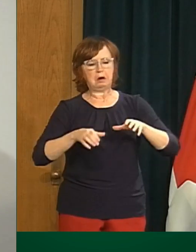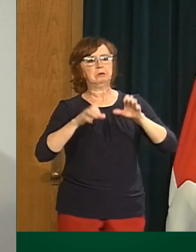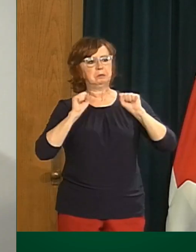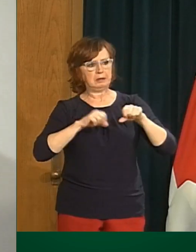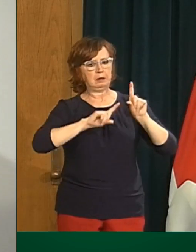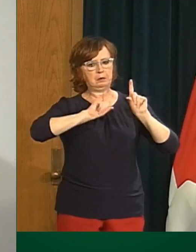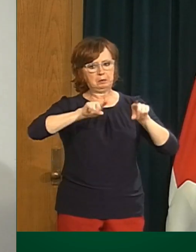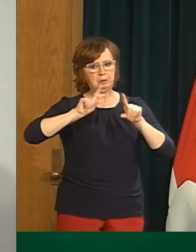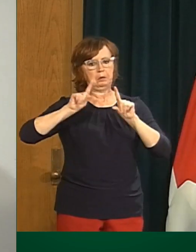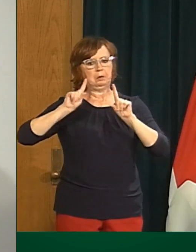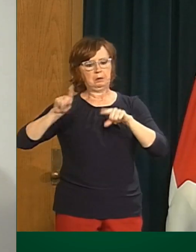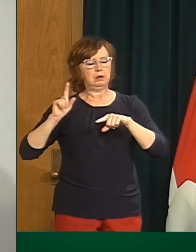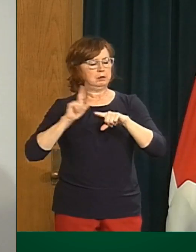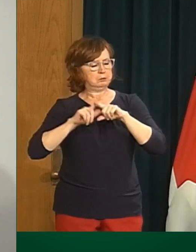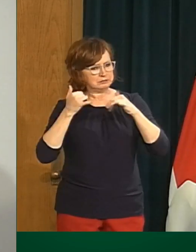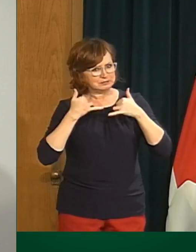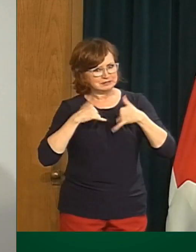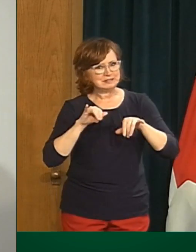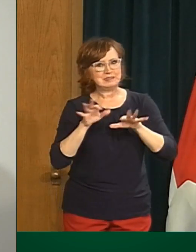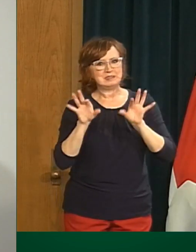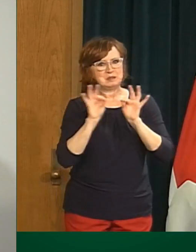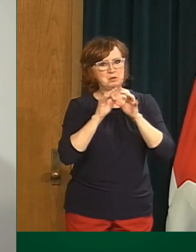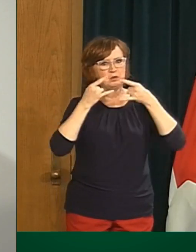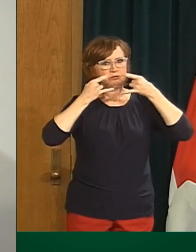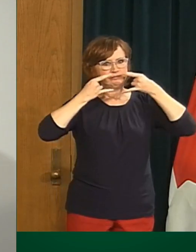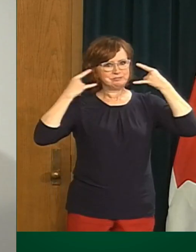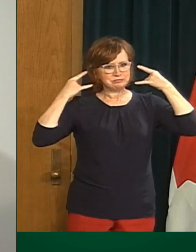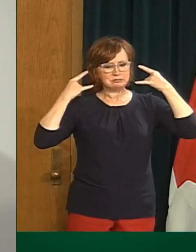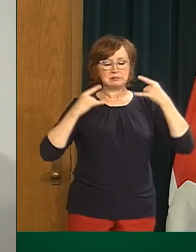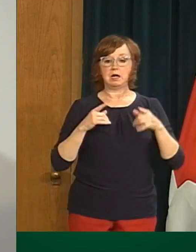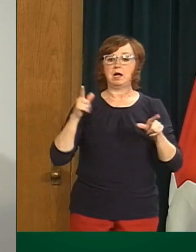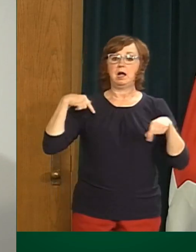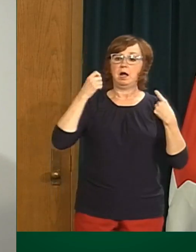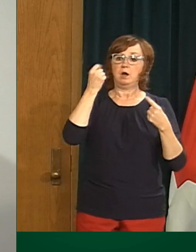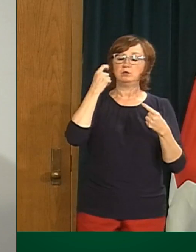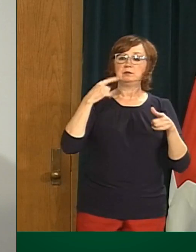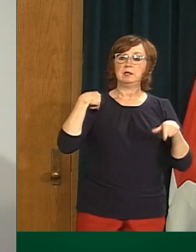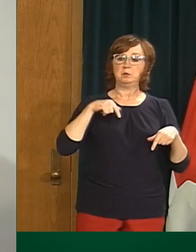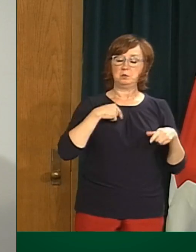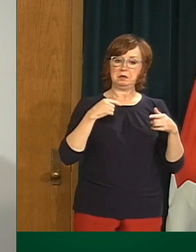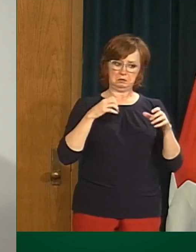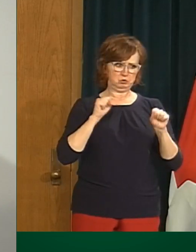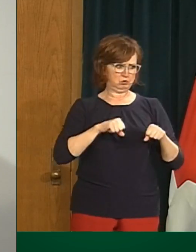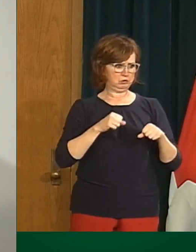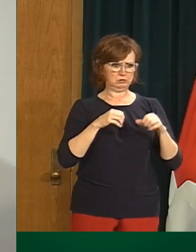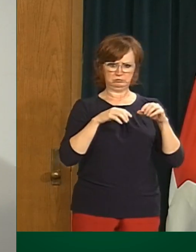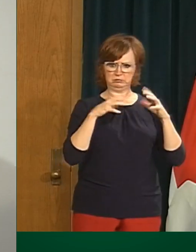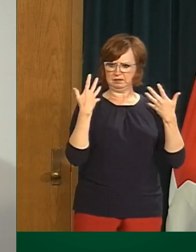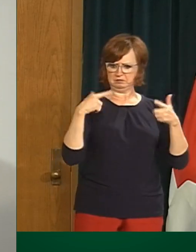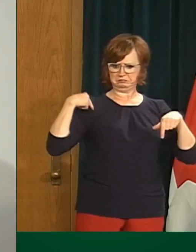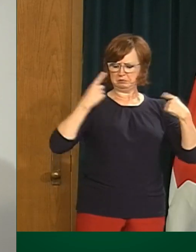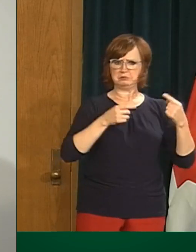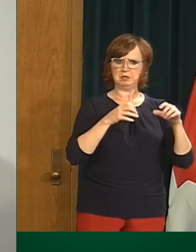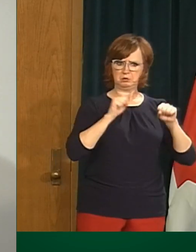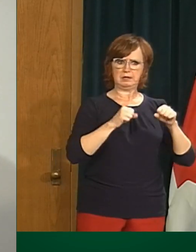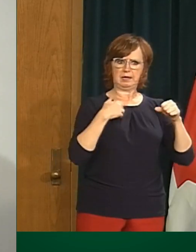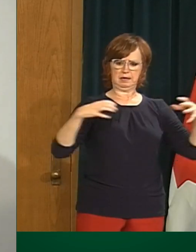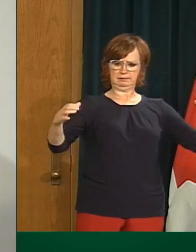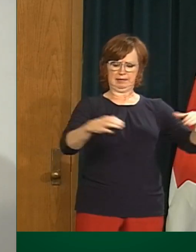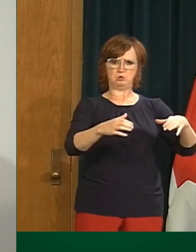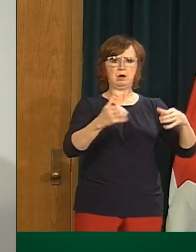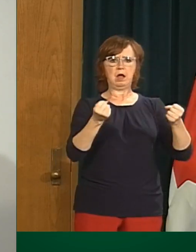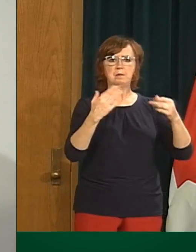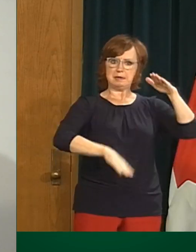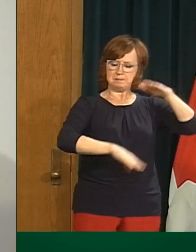We've always had the ability to meet in groups of 10, but we've also noted that just like